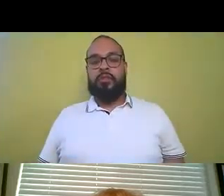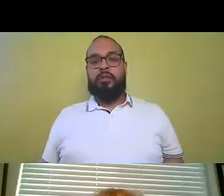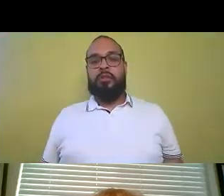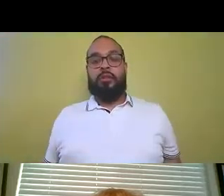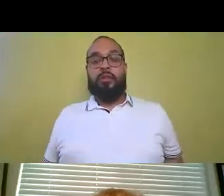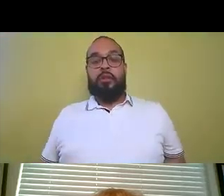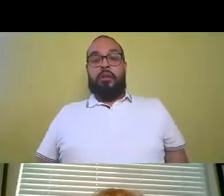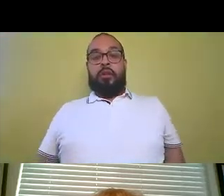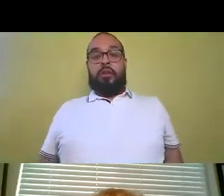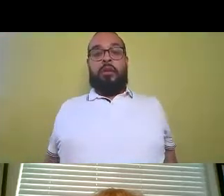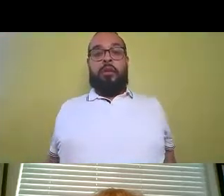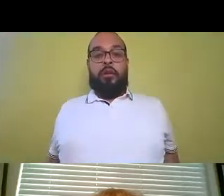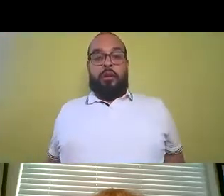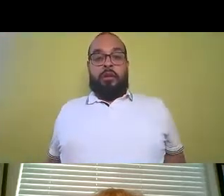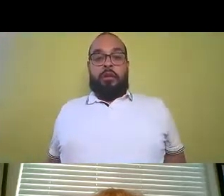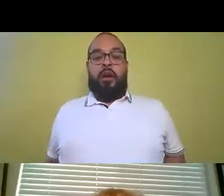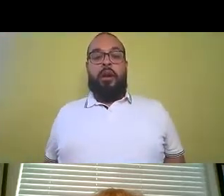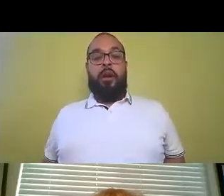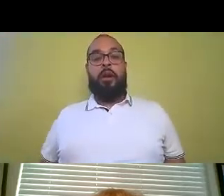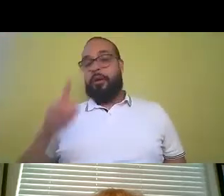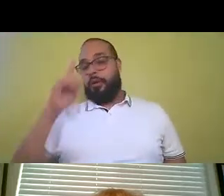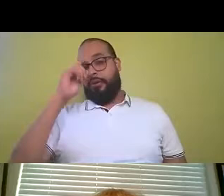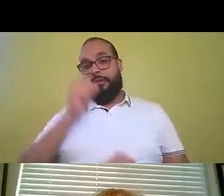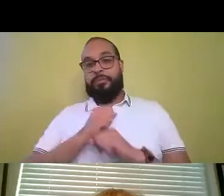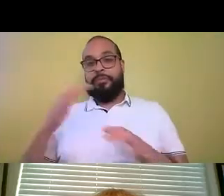Thinking of happy places would be the same thing.